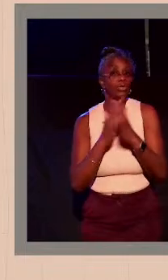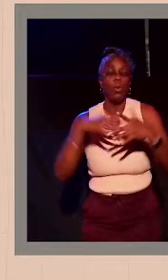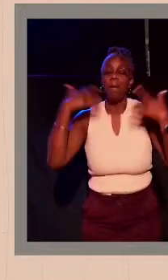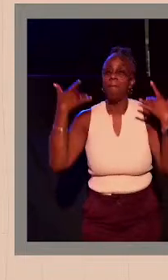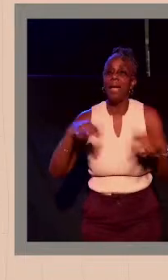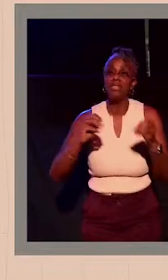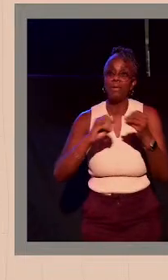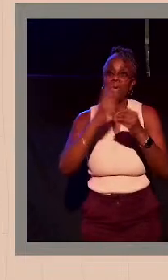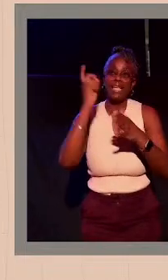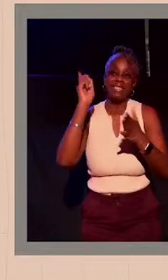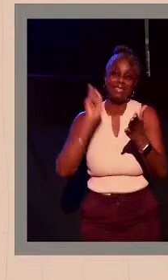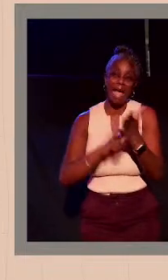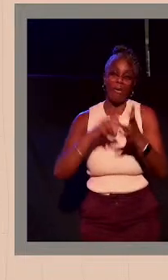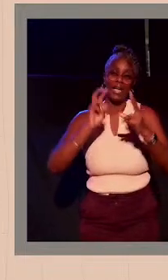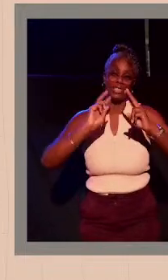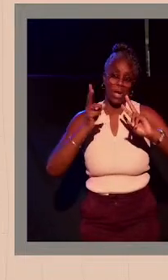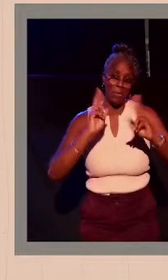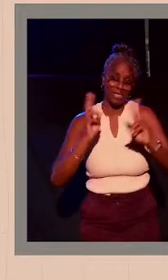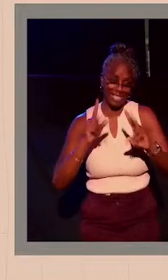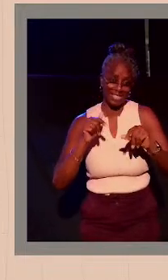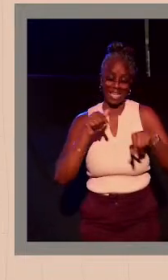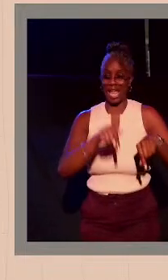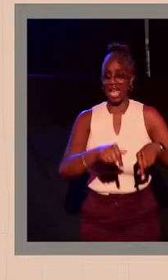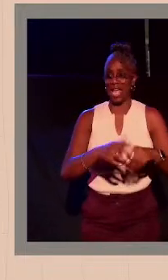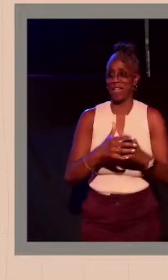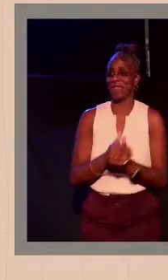amazing BSL interpreters, Laura and Mel.